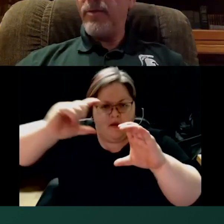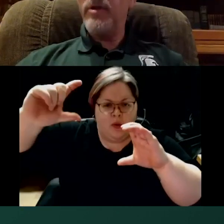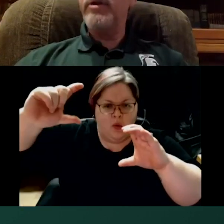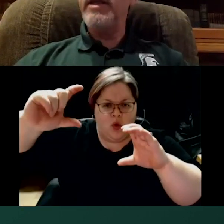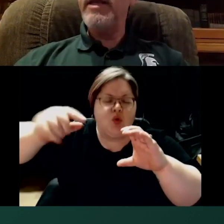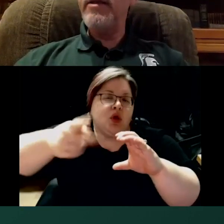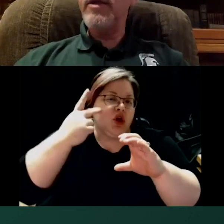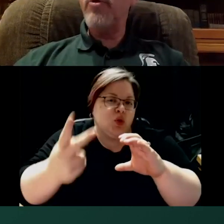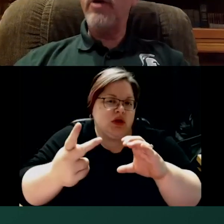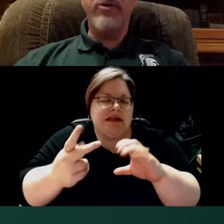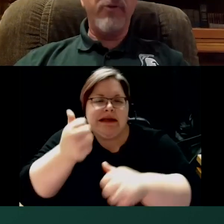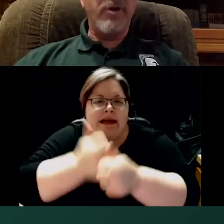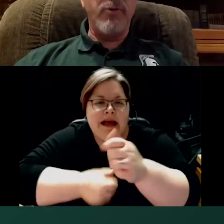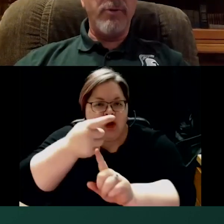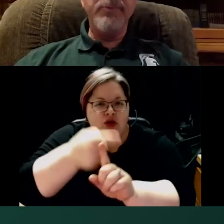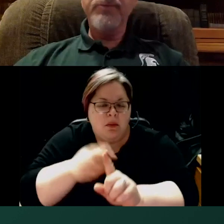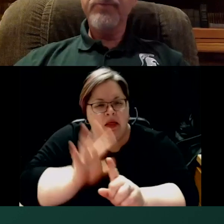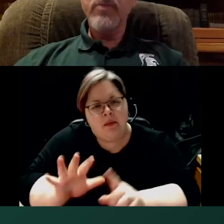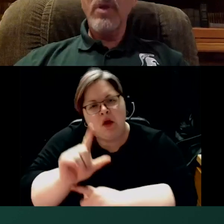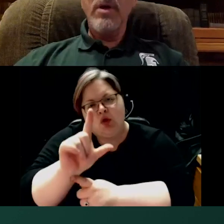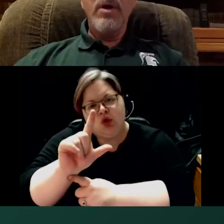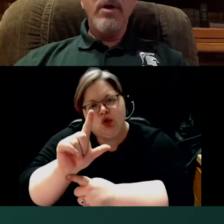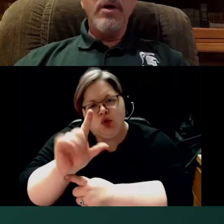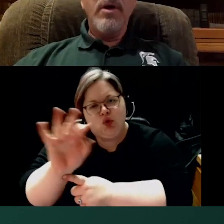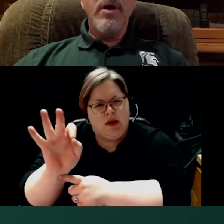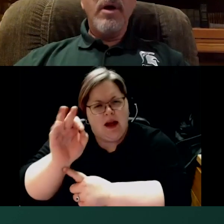days. This is an easy project for school.